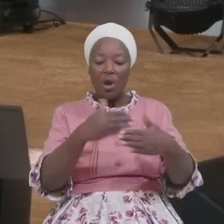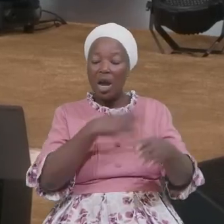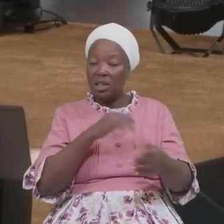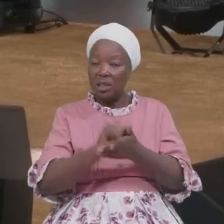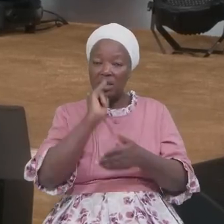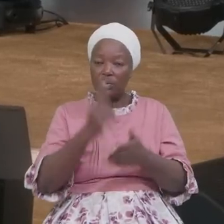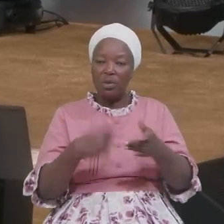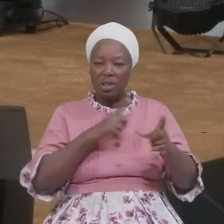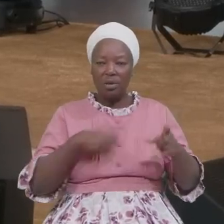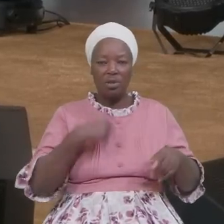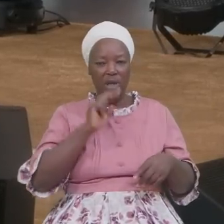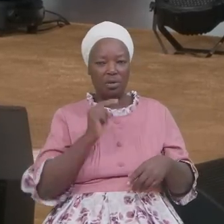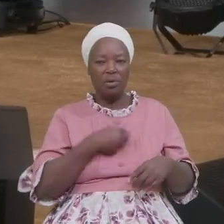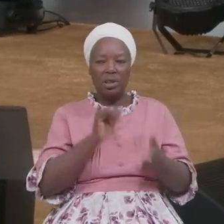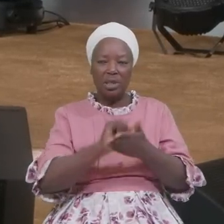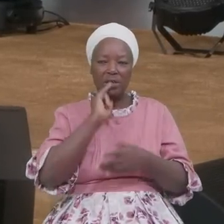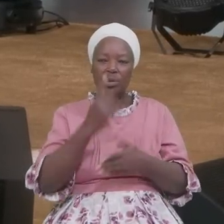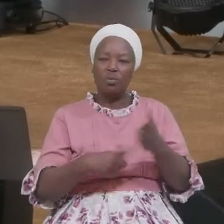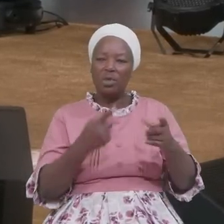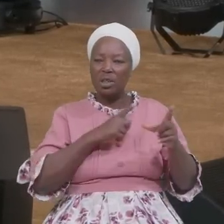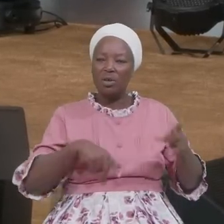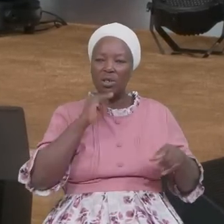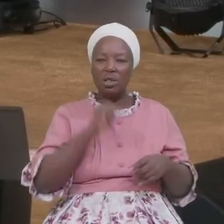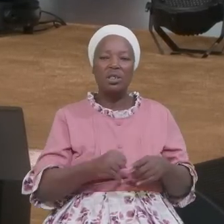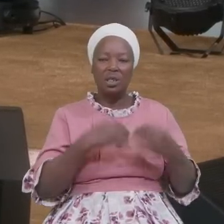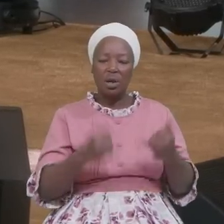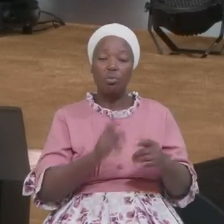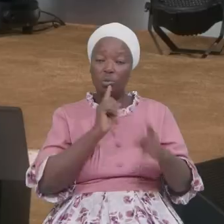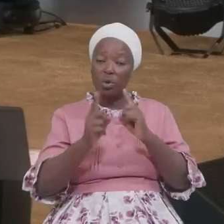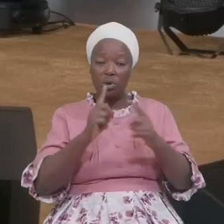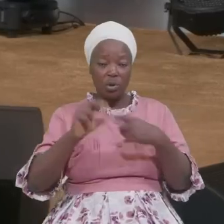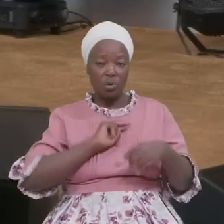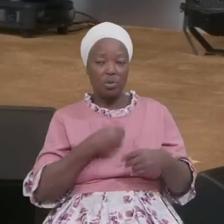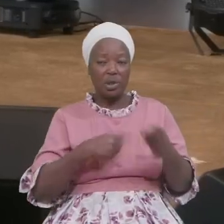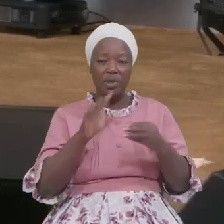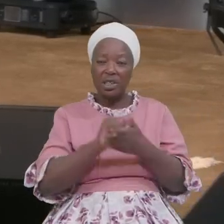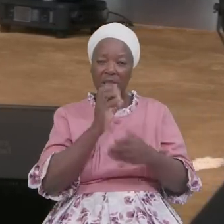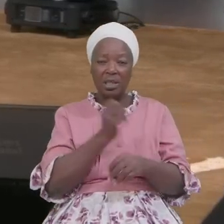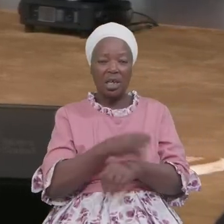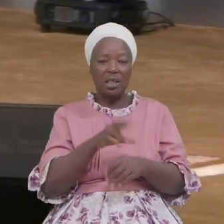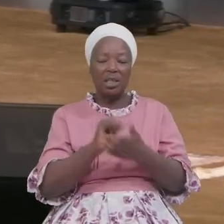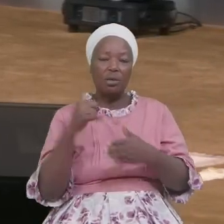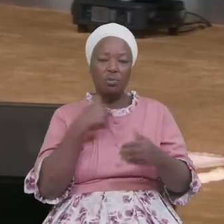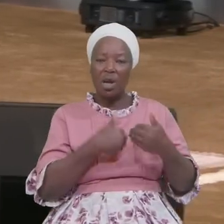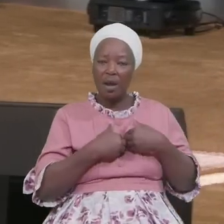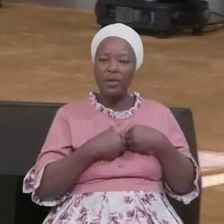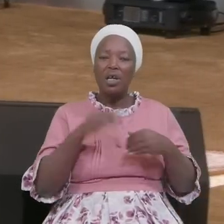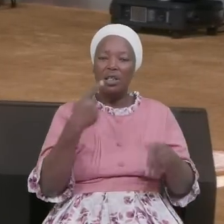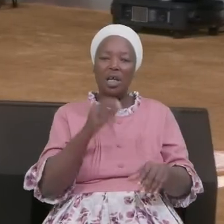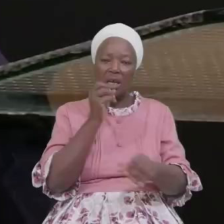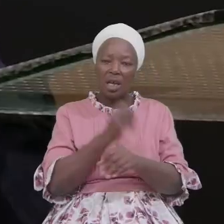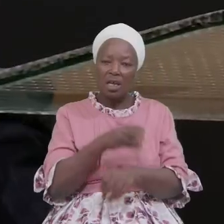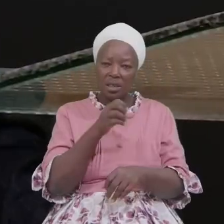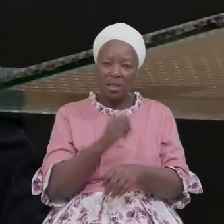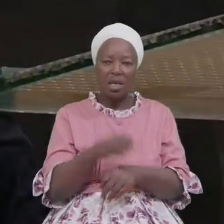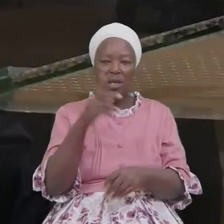us. That's what the Lord is emphasizing to us. That's the counsel we have. The counsel